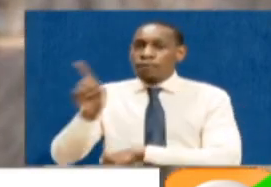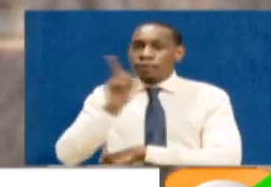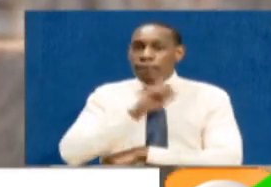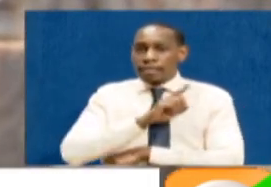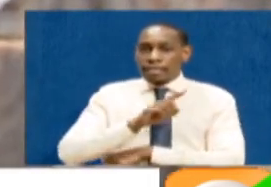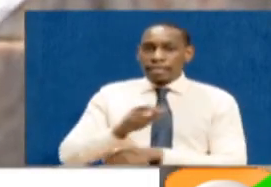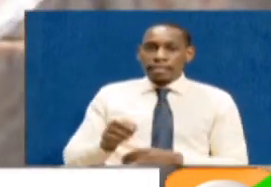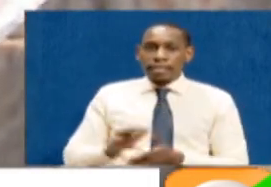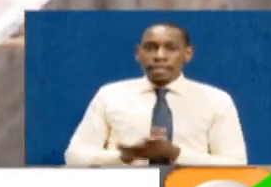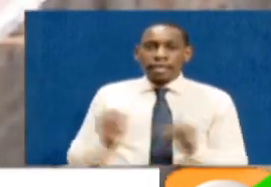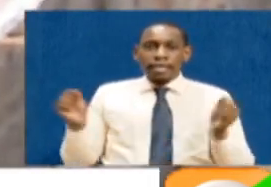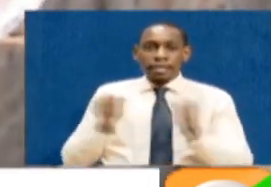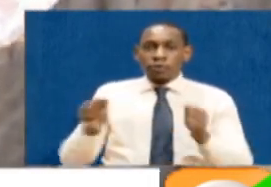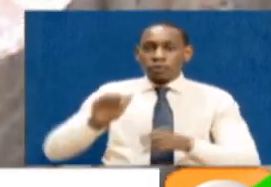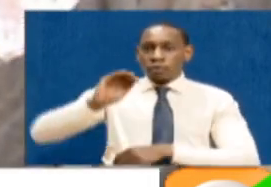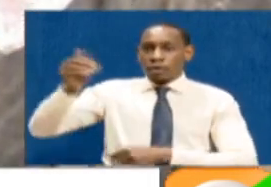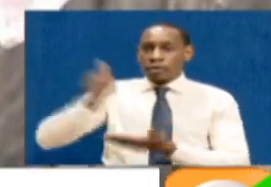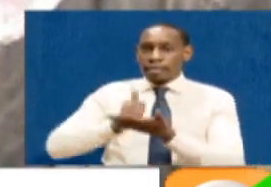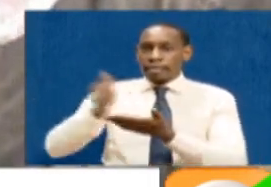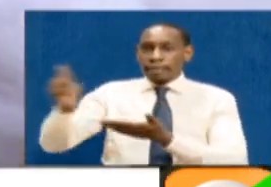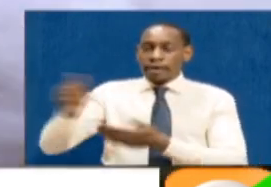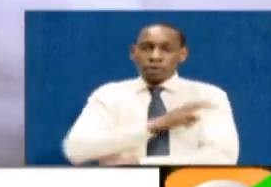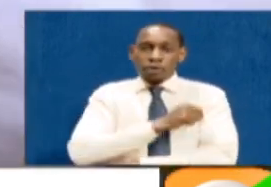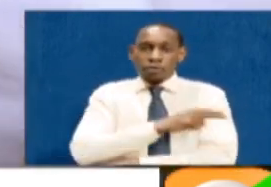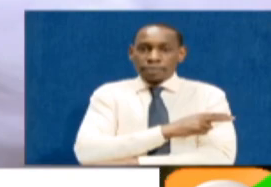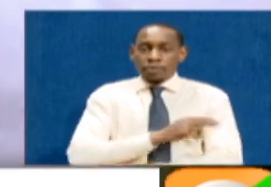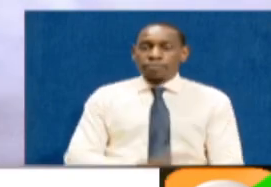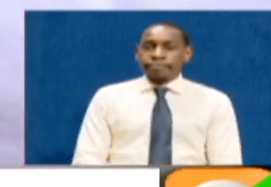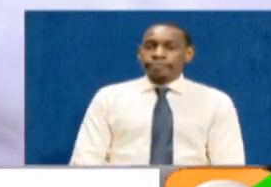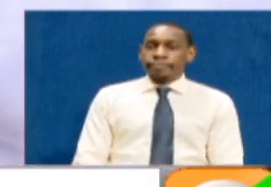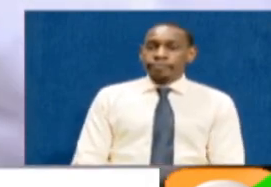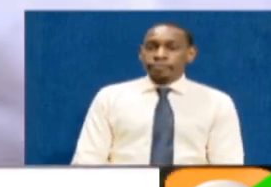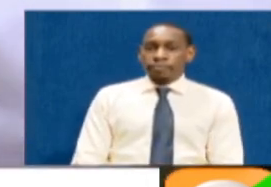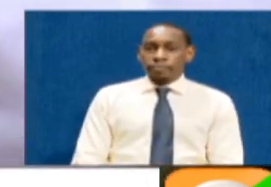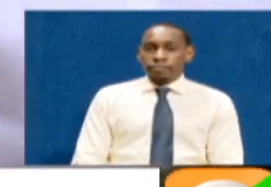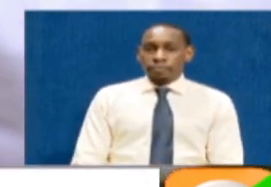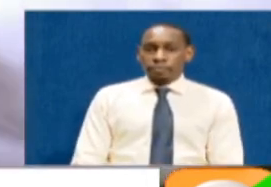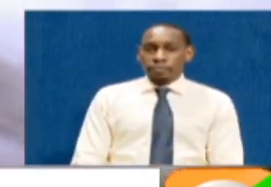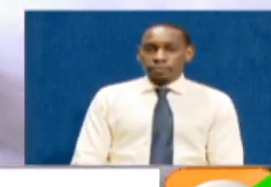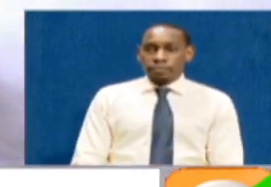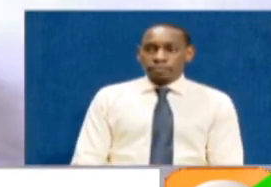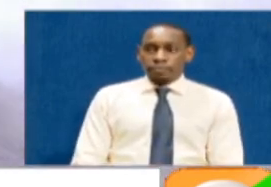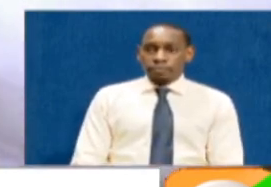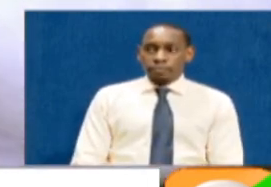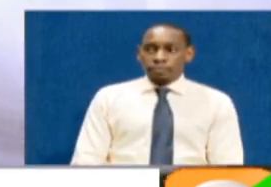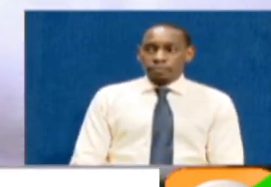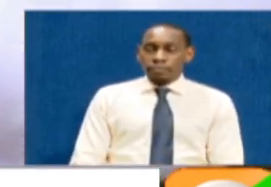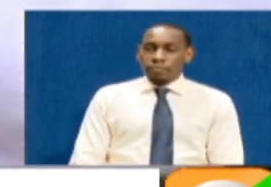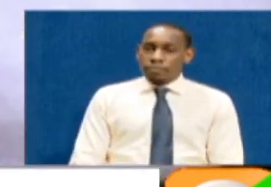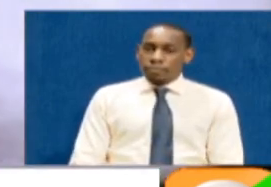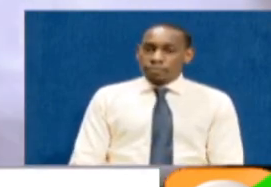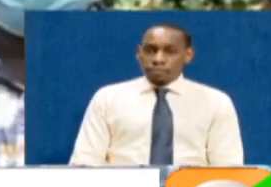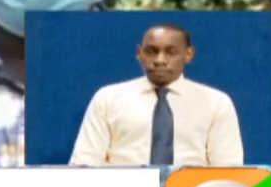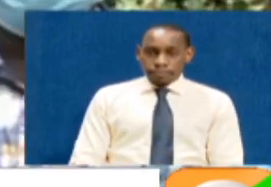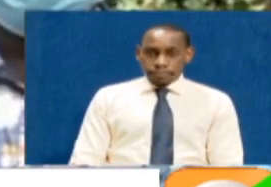The two bodies have since been moved to the Nyahururu County Referral Hospital mortuary.